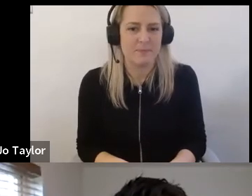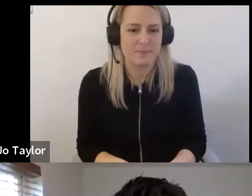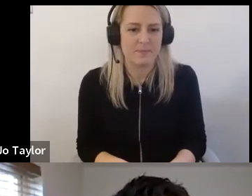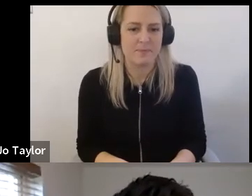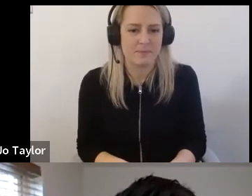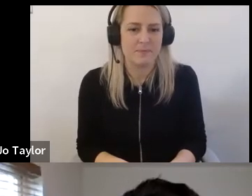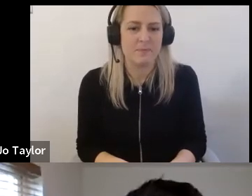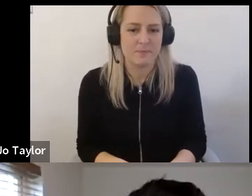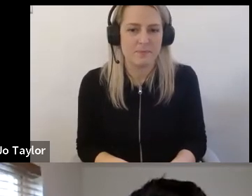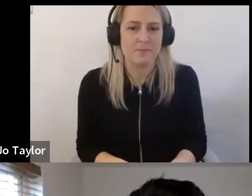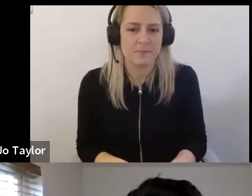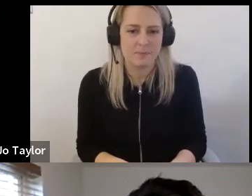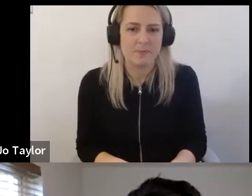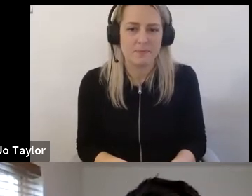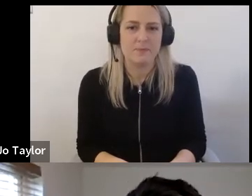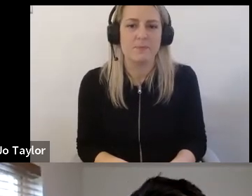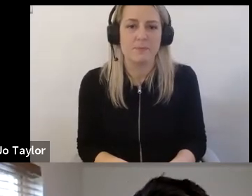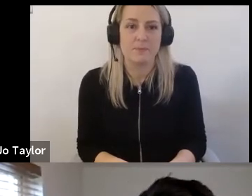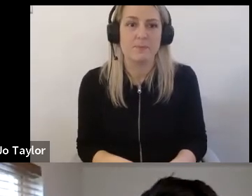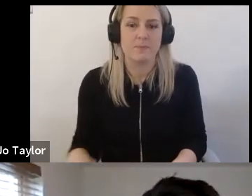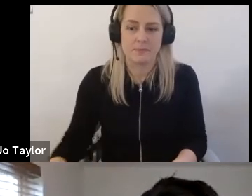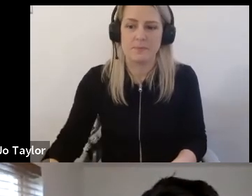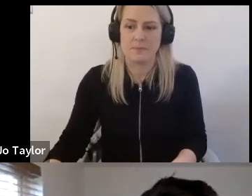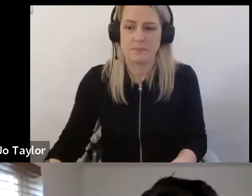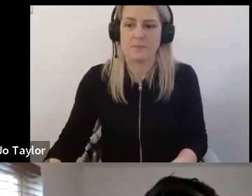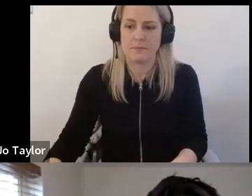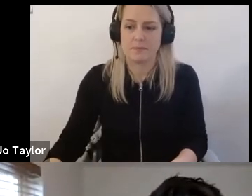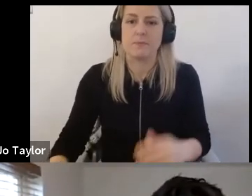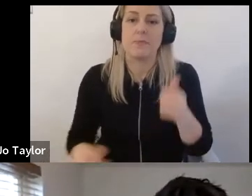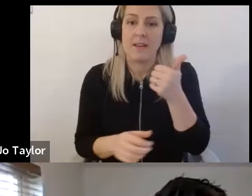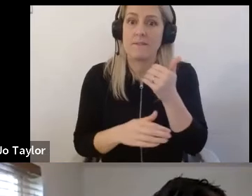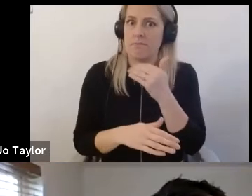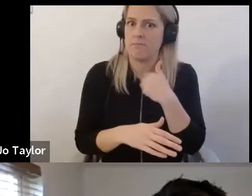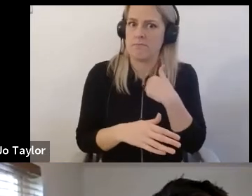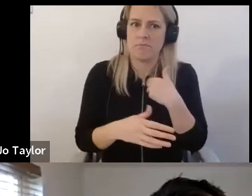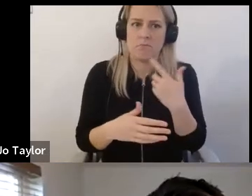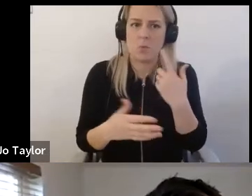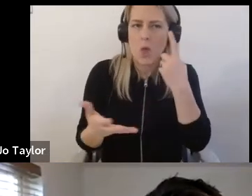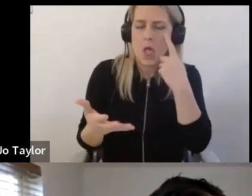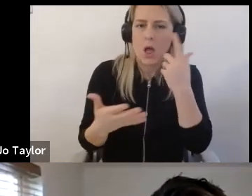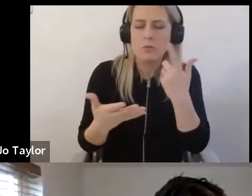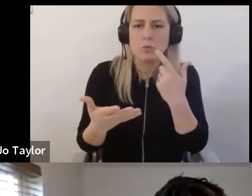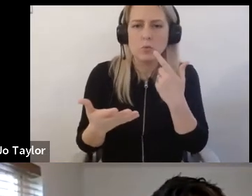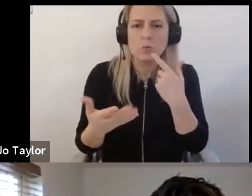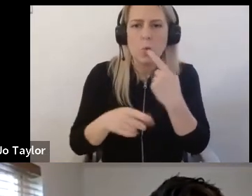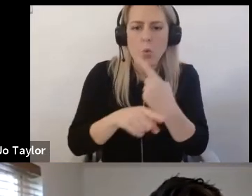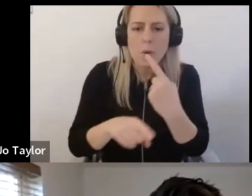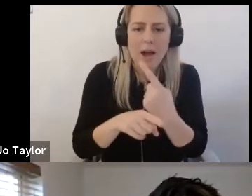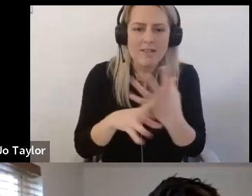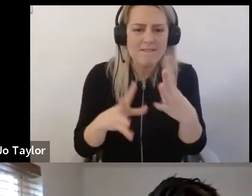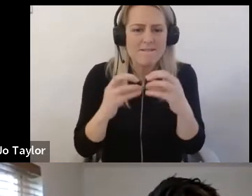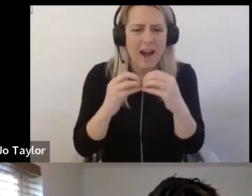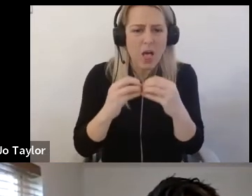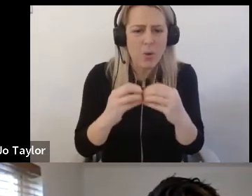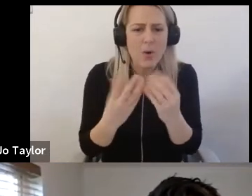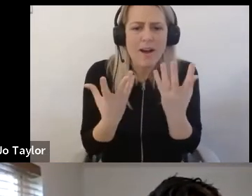Thank you. So I was just going to mention that I think that there's value in looking, I mentioned when I was talking